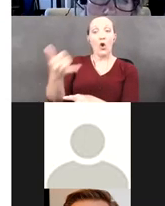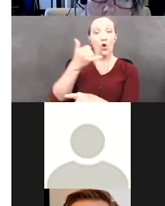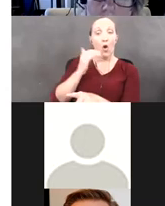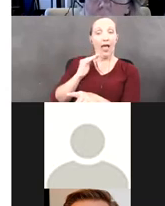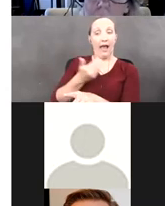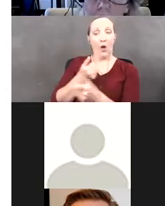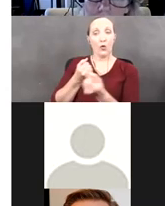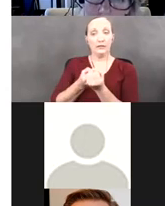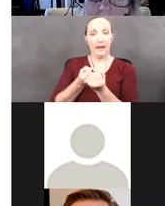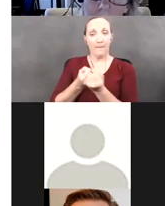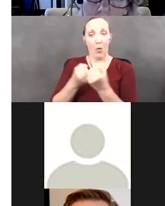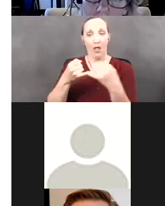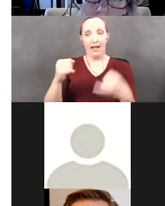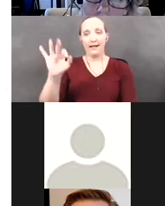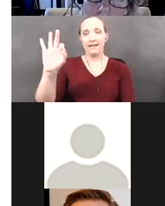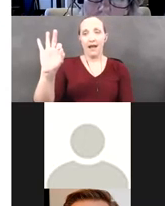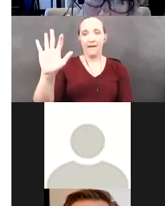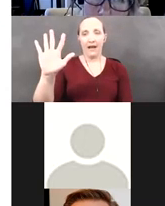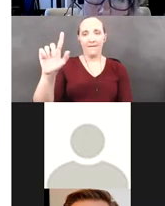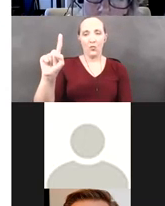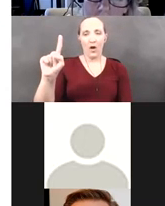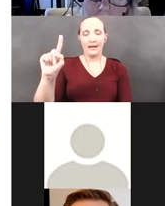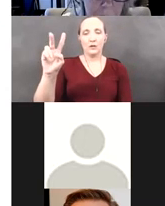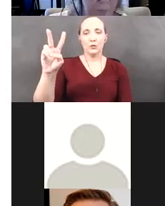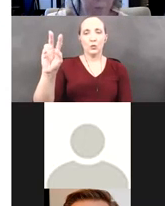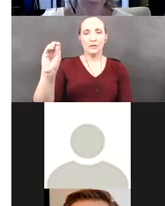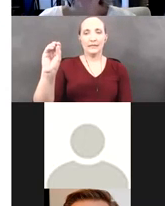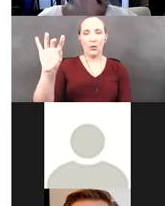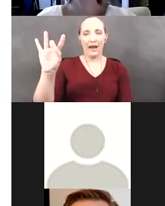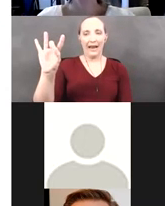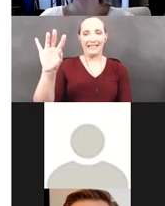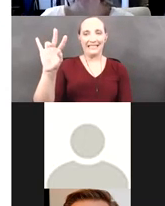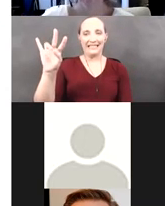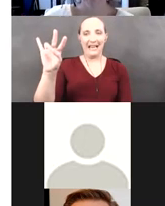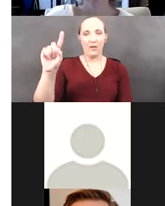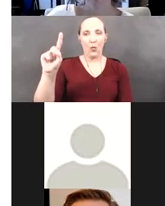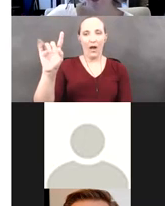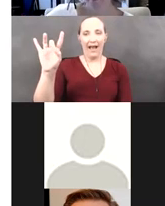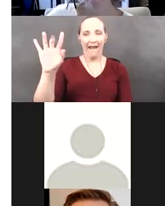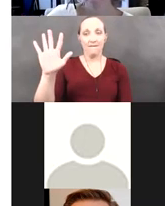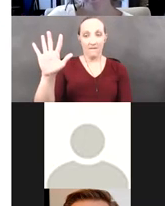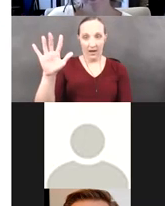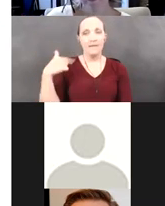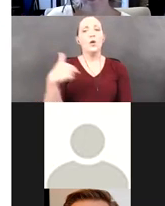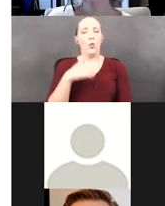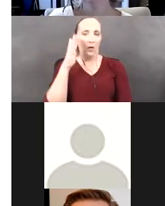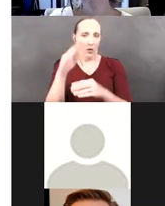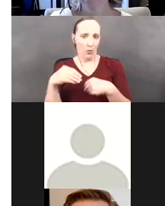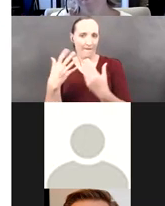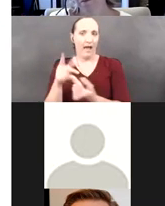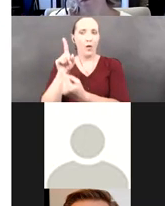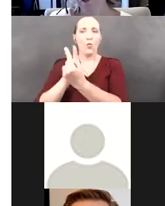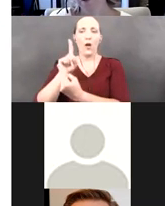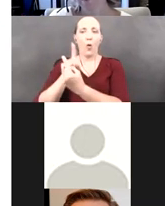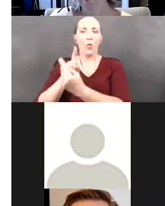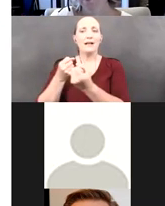line específicos, si at quieren llamar nuestra línea de ayuda 951-7185, we can 951-208-8715 actually provide that one-on-one support as well to